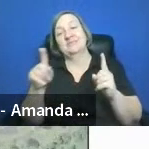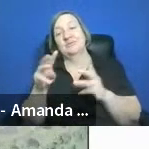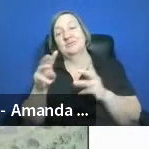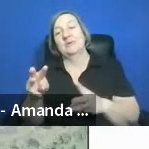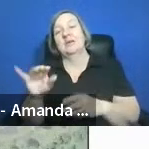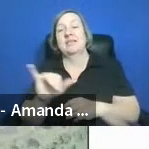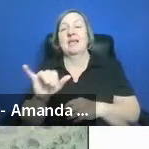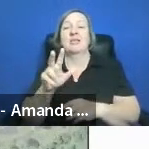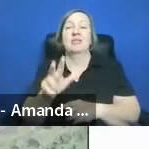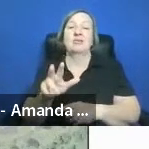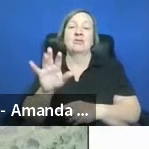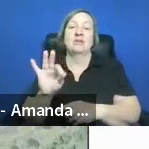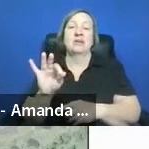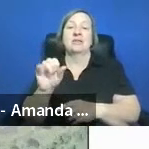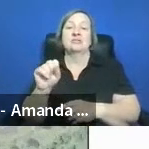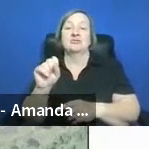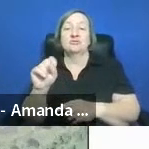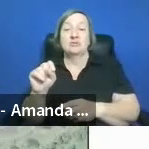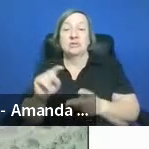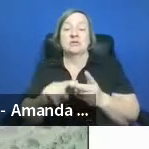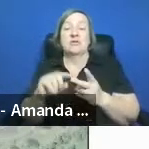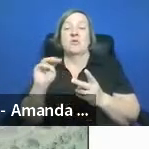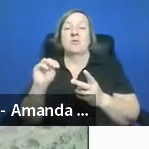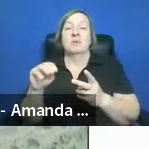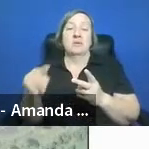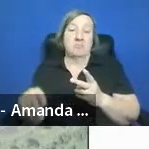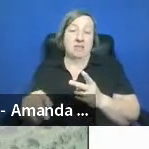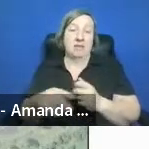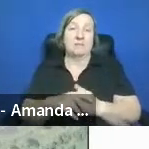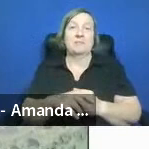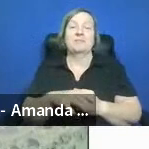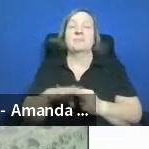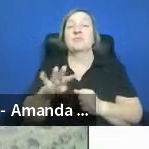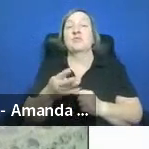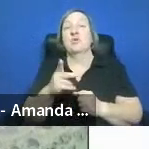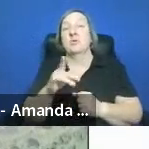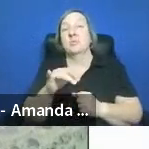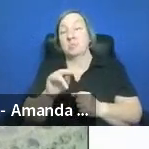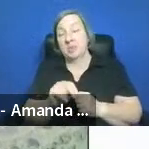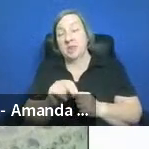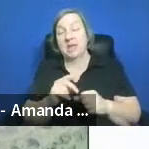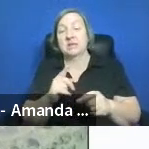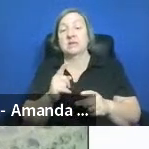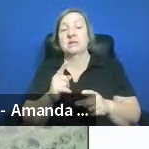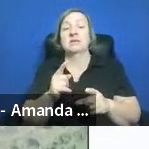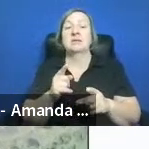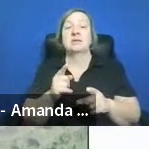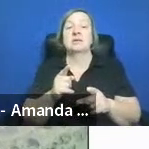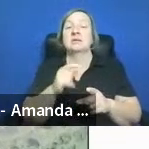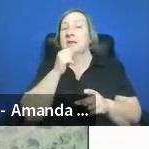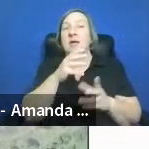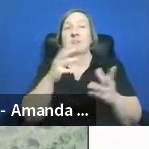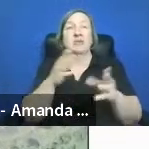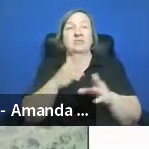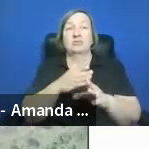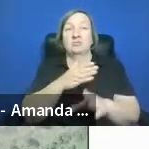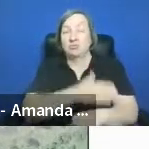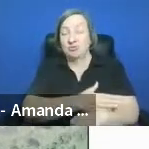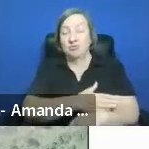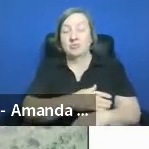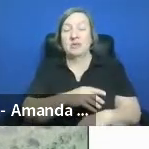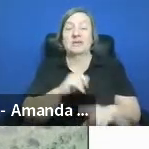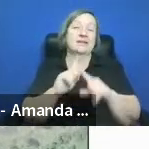39th Street or Mill Plain. The Fourth Plain interchange, Boulevard interchange, doesn't get much of improvement or